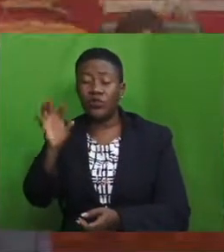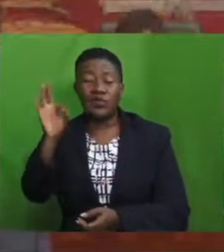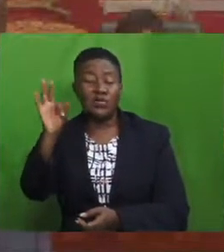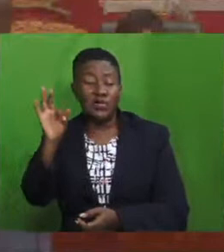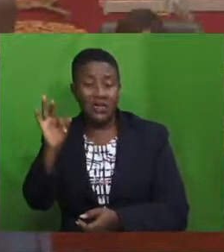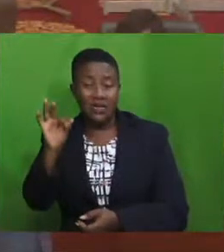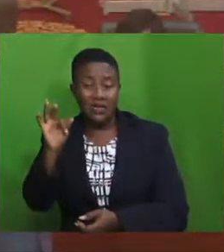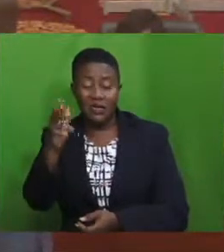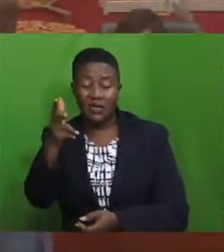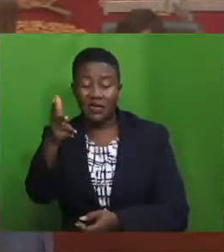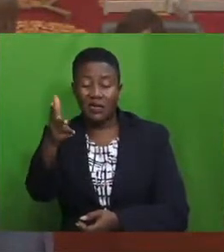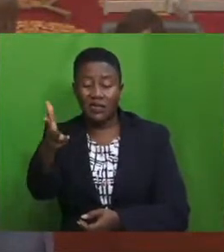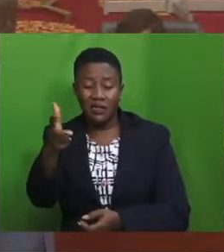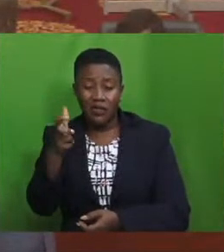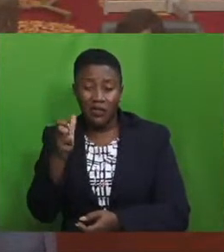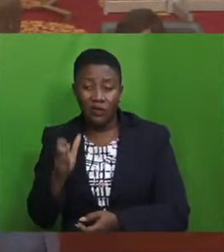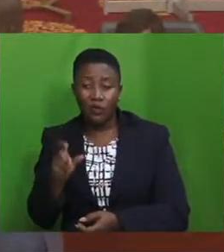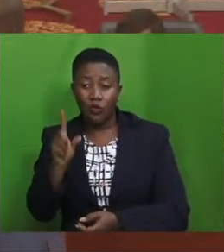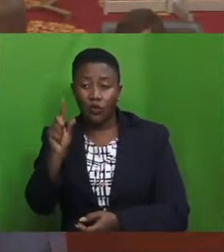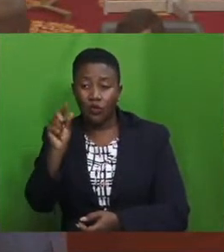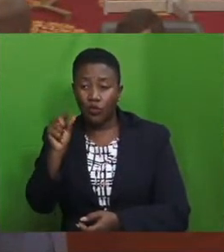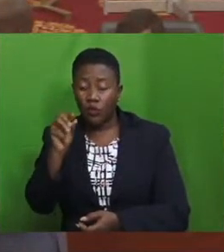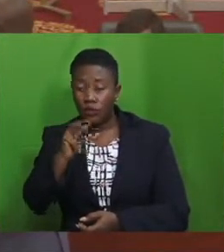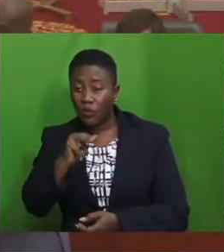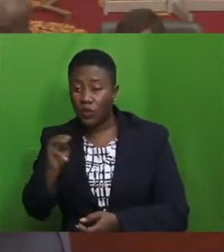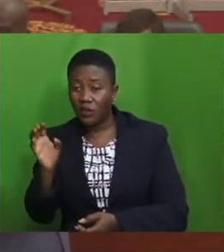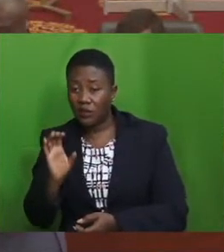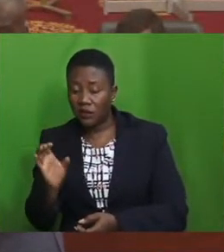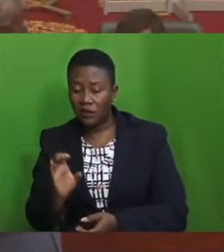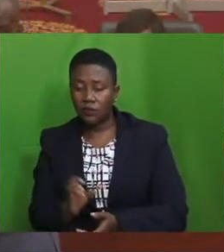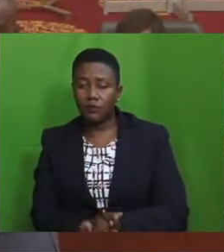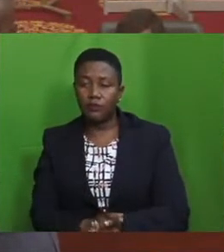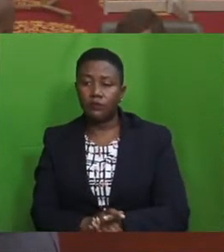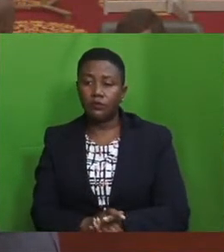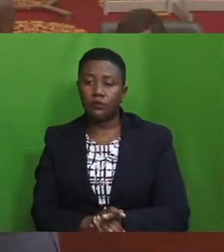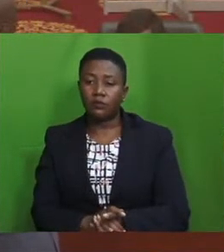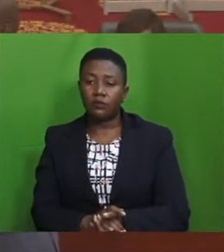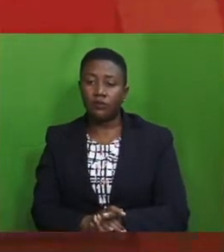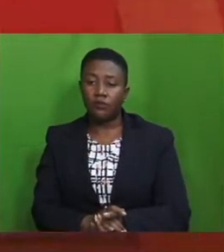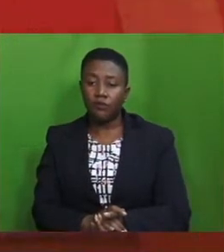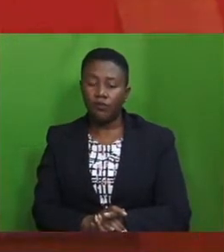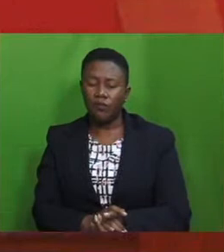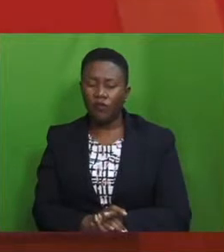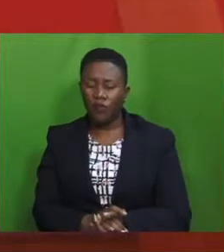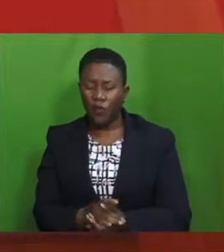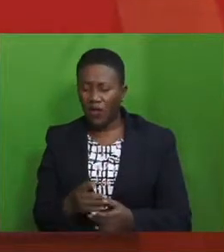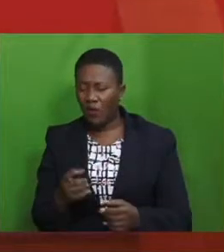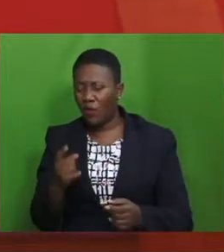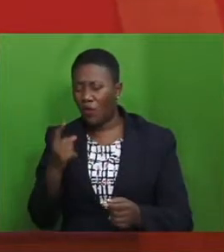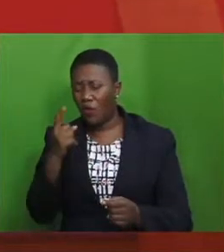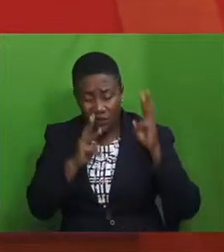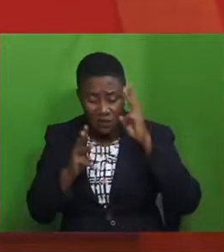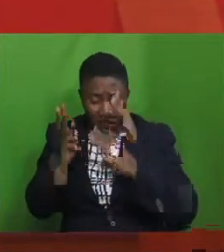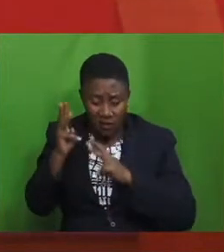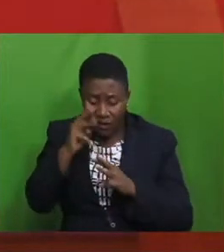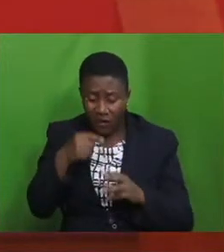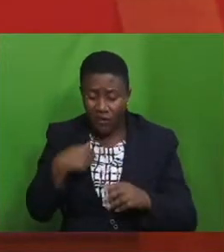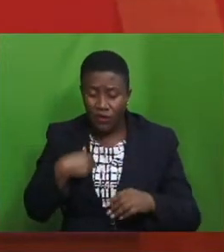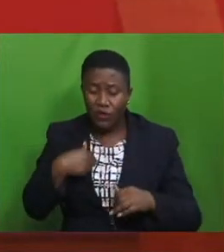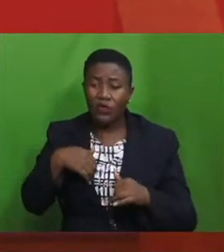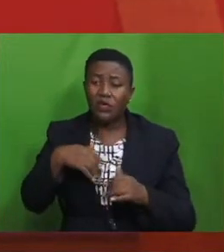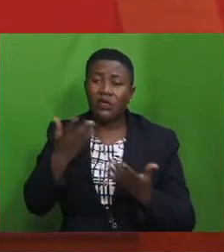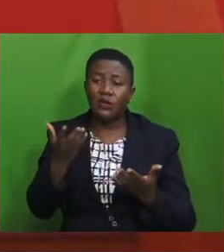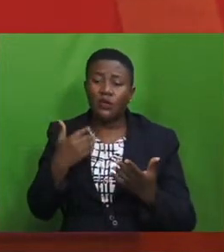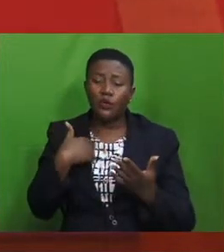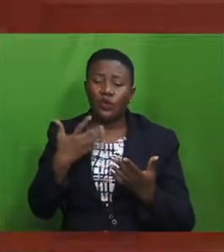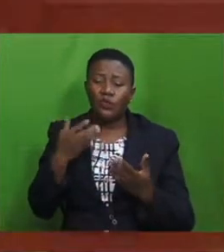2019, 320 million Ghana cedis. And Mr. Speaker, what is even more worrying, the more they can